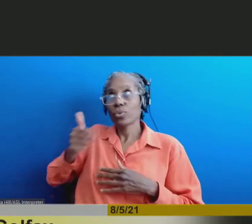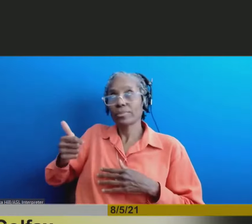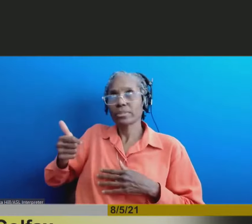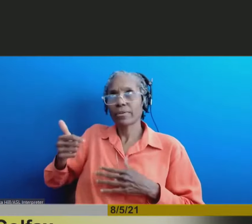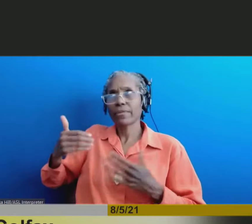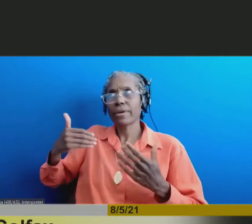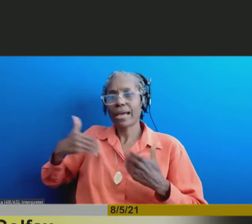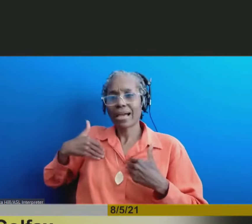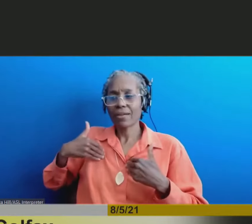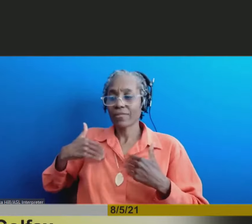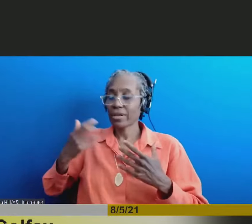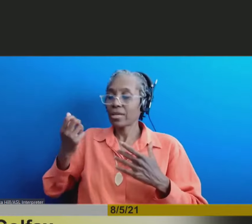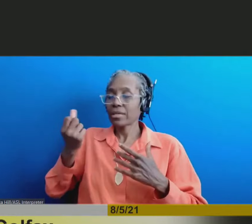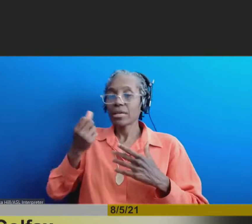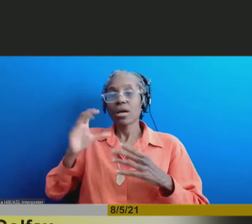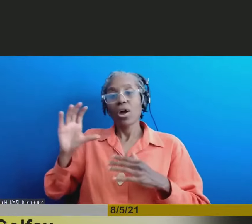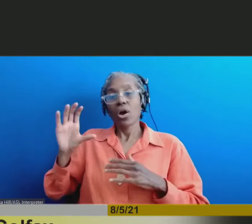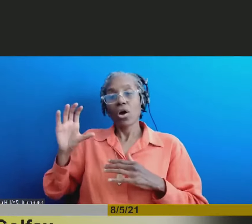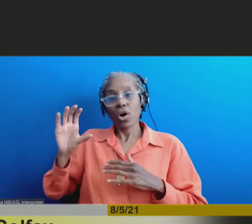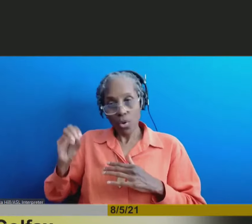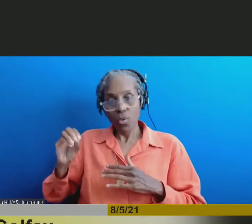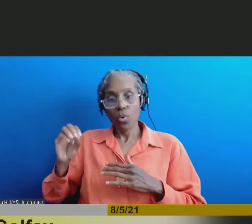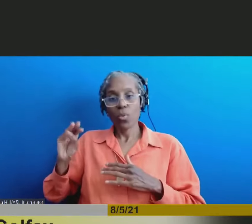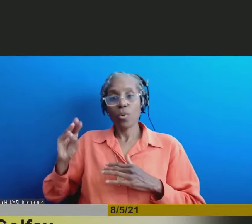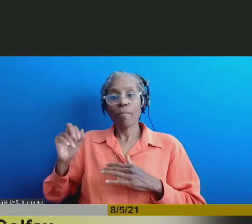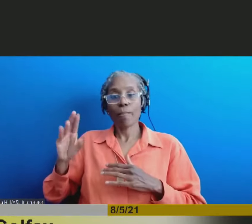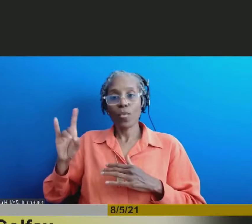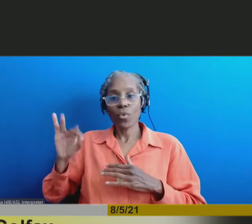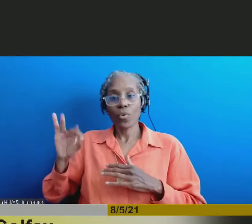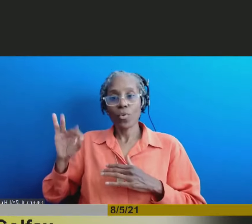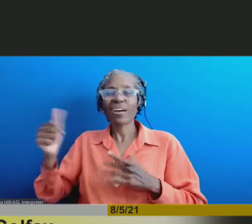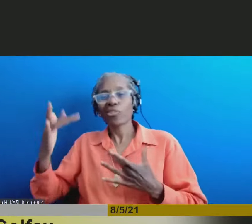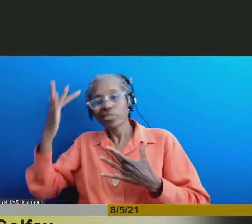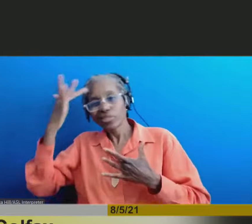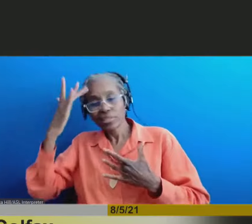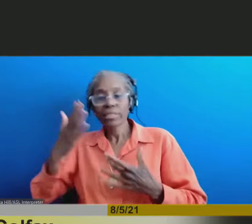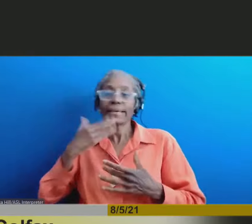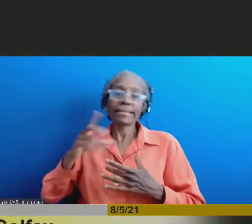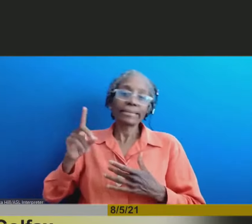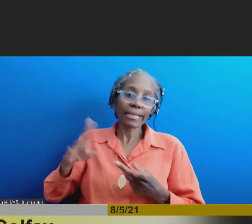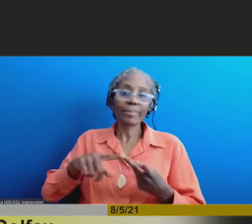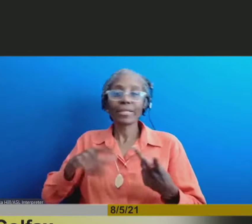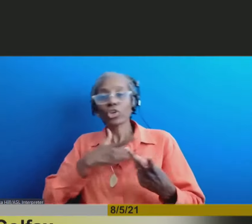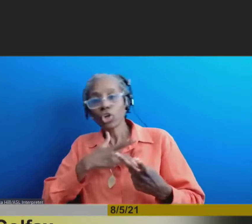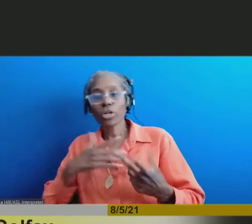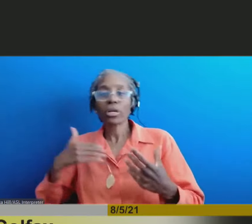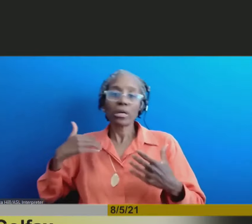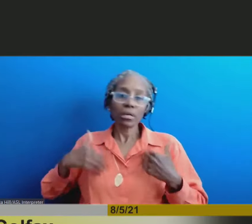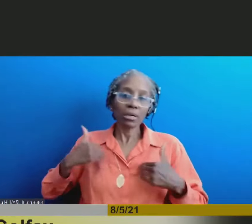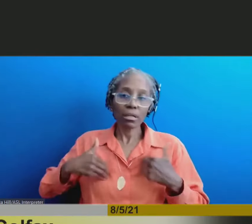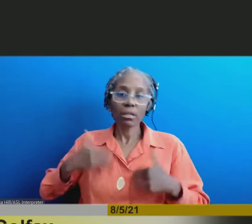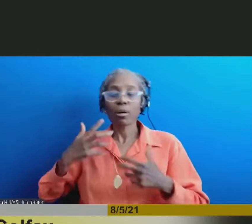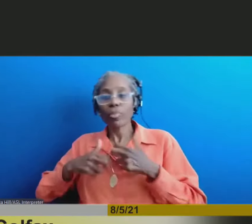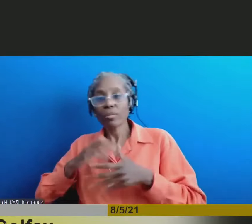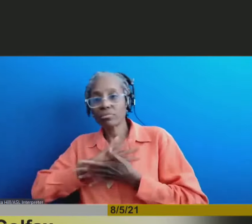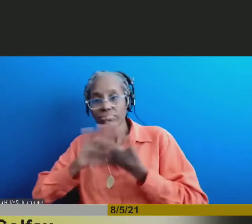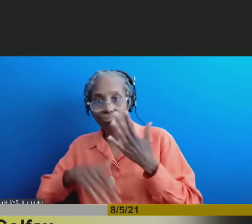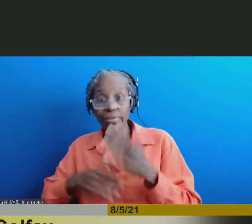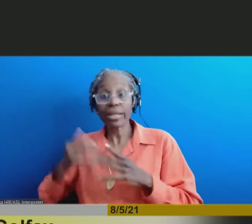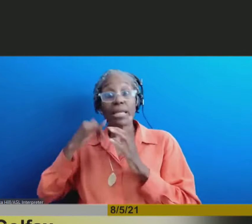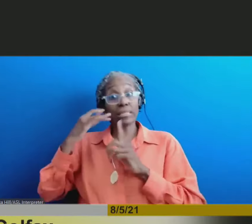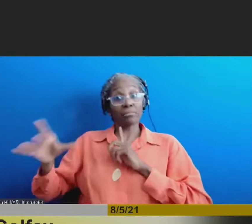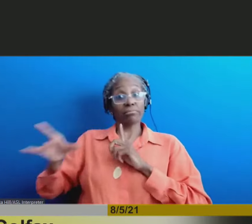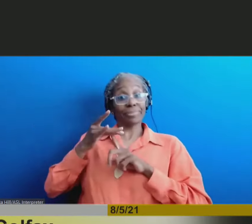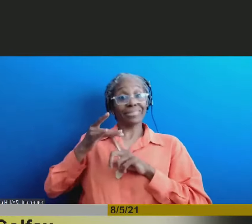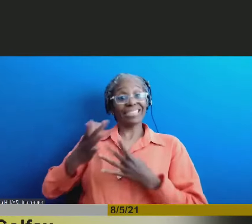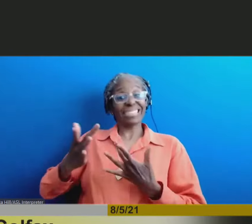have comorbid conditions, are more likely to suffer from negative consequences from this virus.